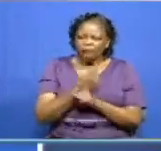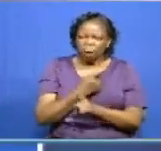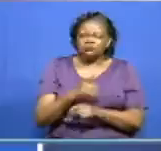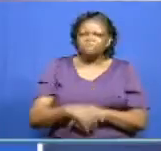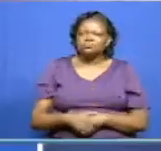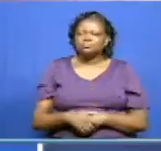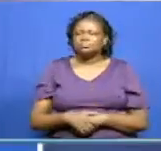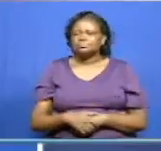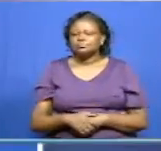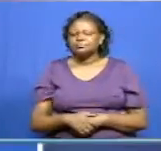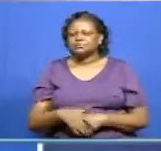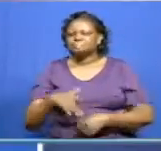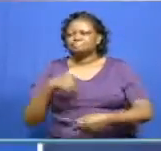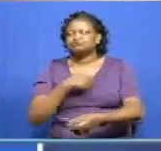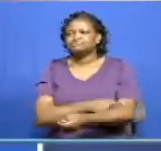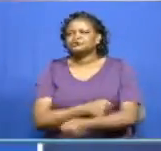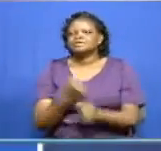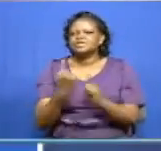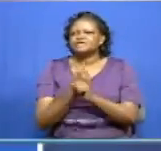cannabinoids and